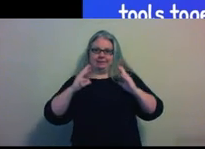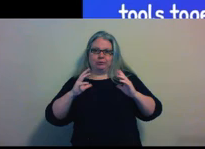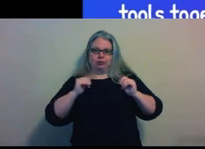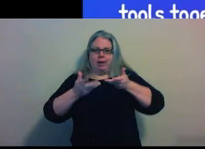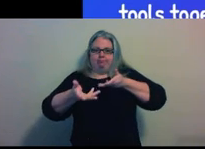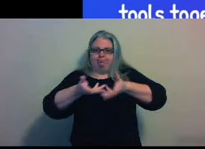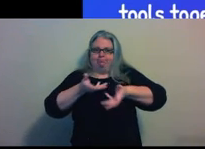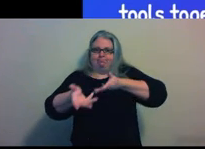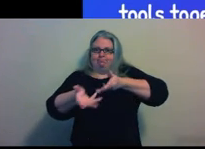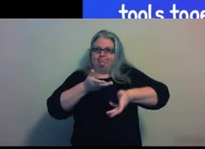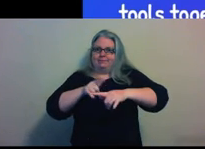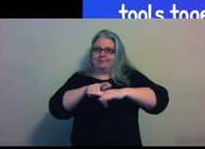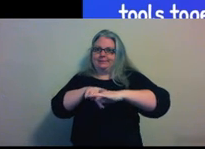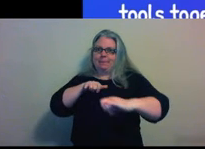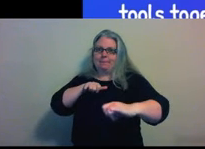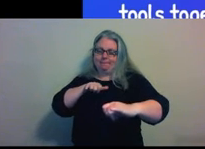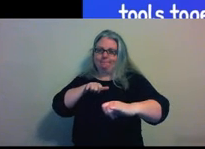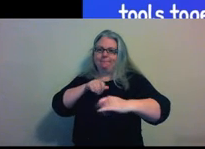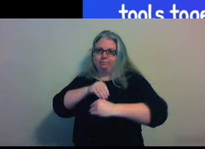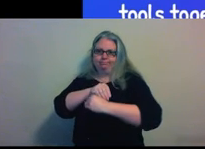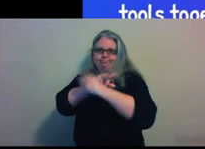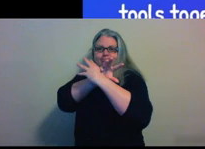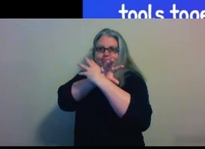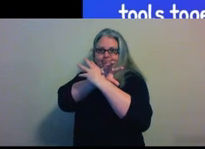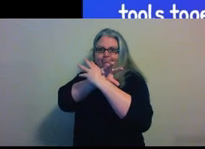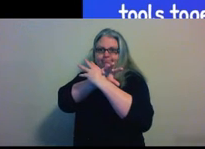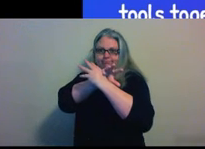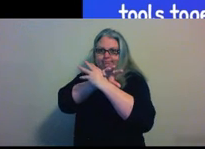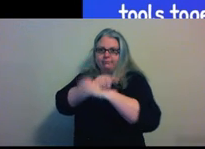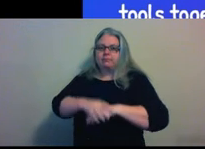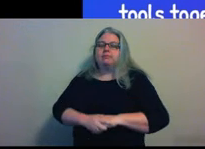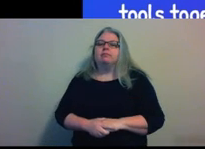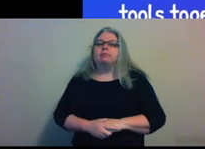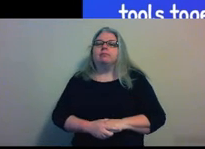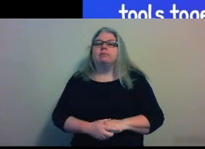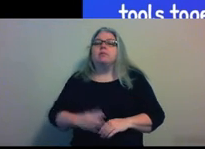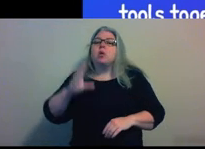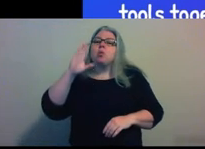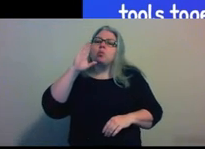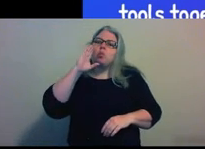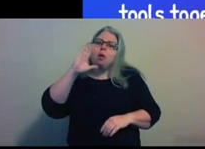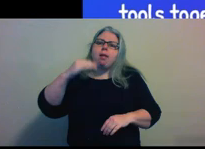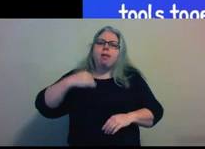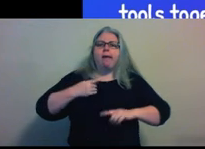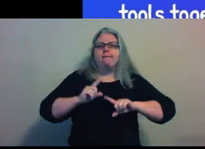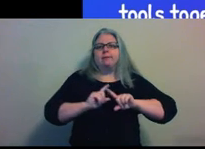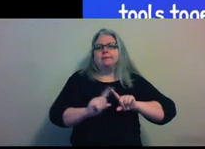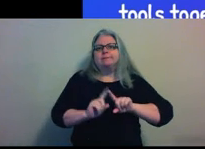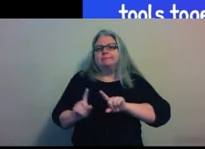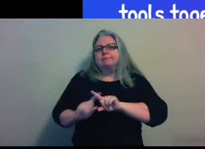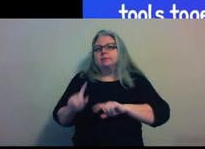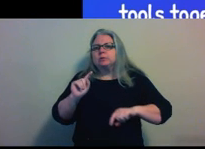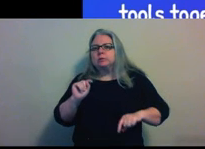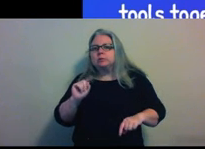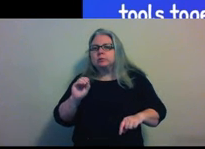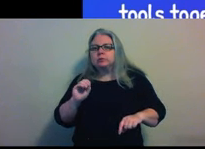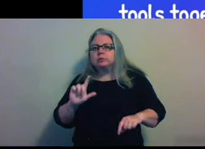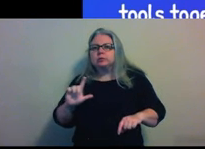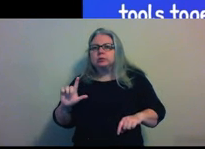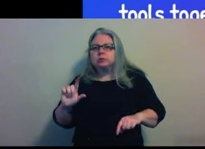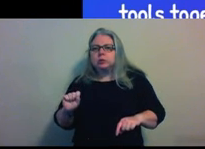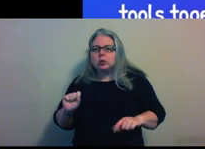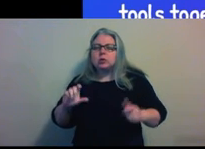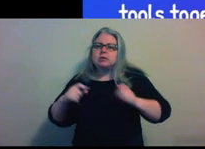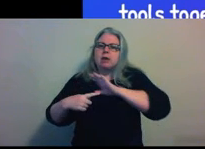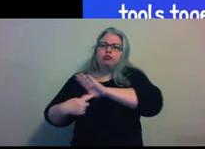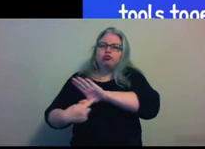to communicate in real time. We'll be able to use tools that are going to let us as teachers share our screen with you. We can show